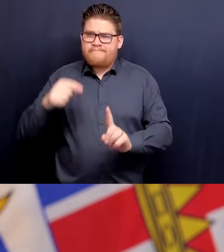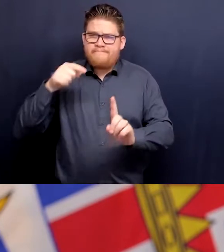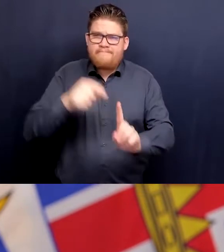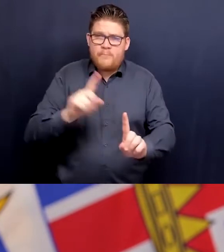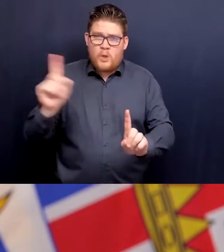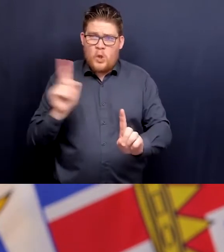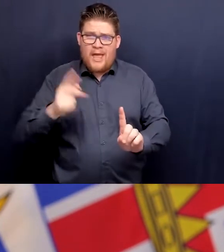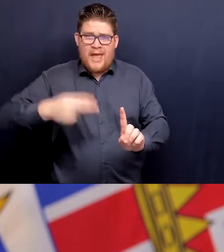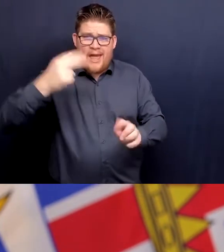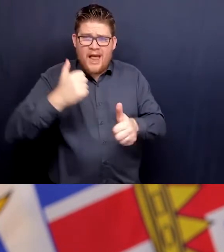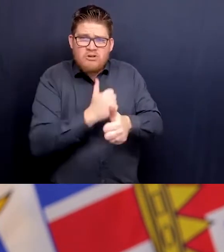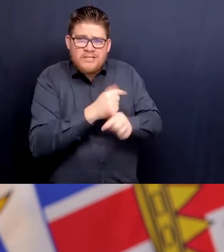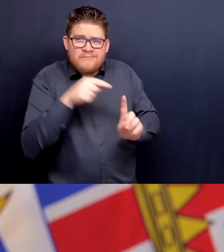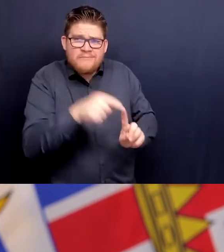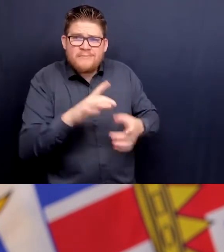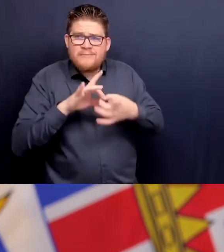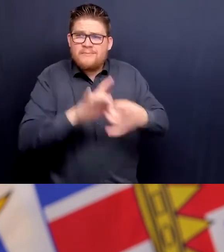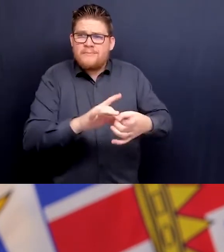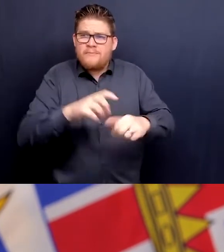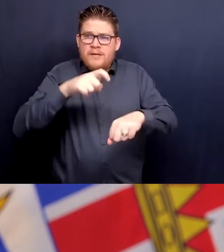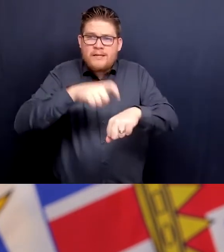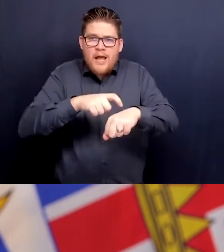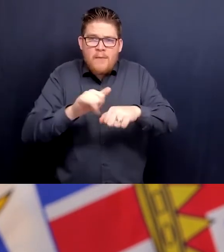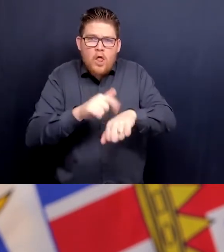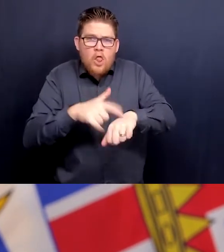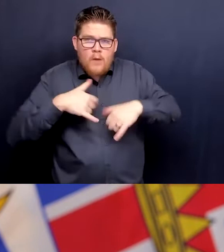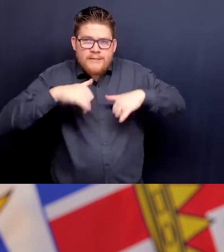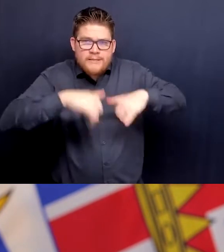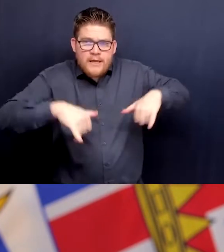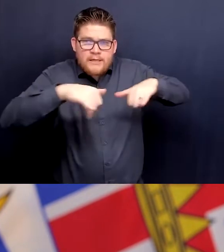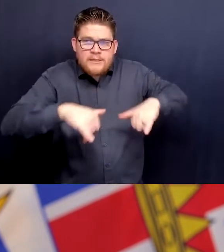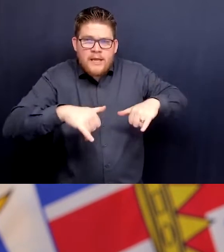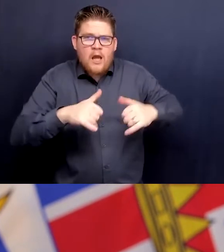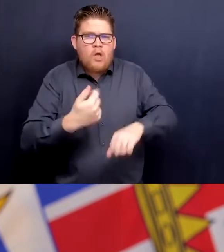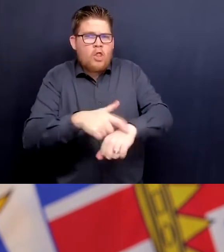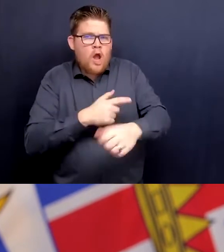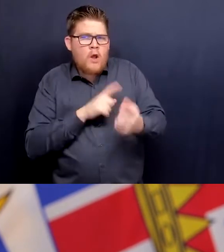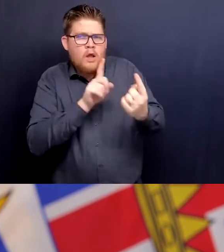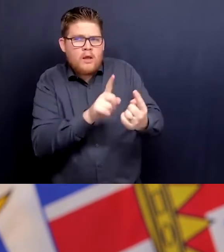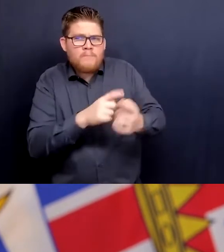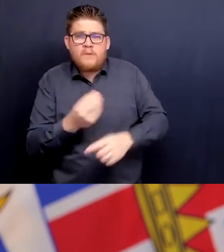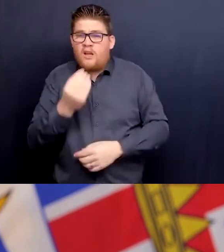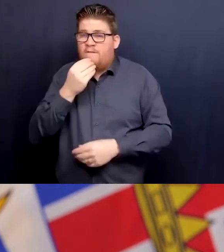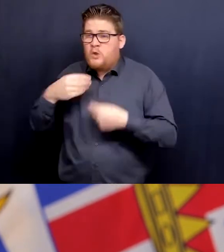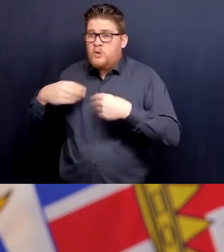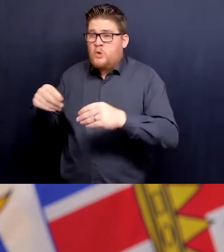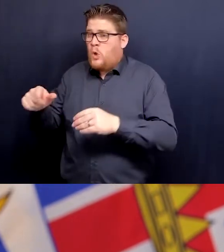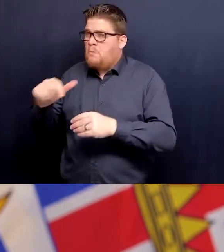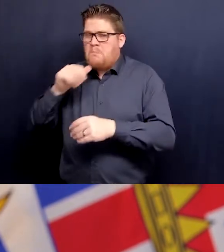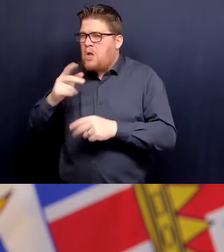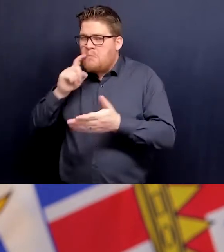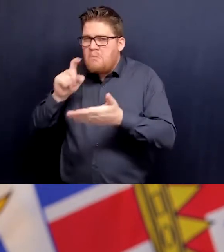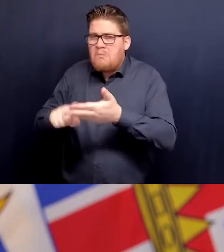So let's continue to be respectful. Recognize that some people will need to continue to wear masks and it'll be important for them, and